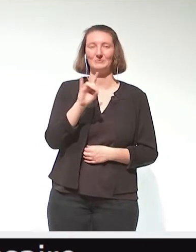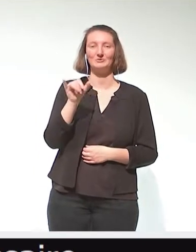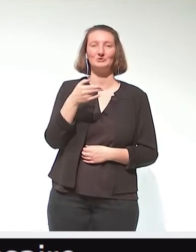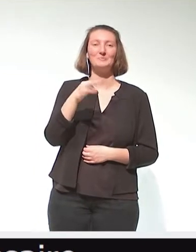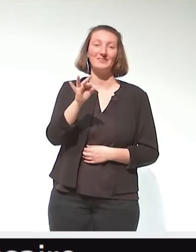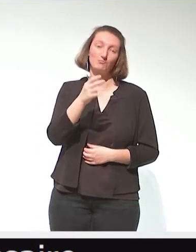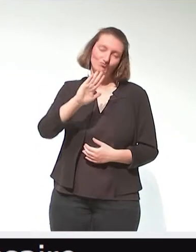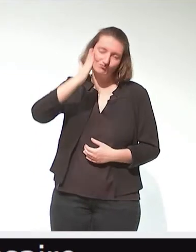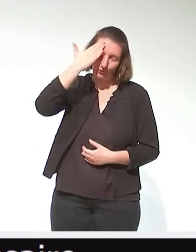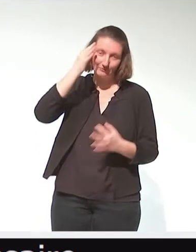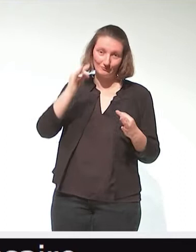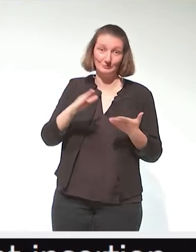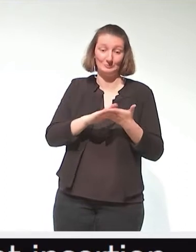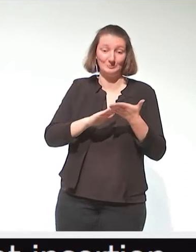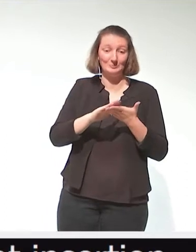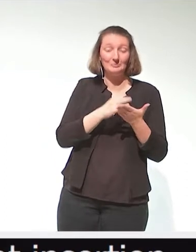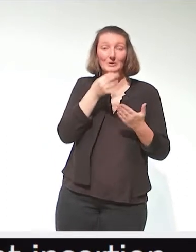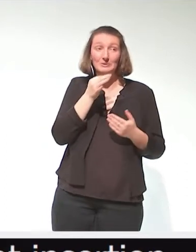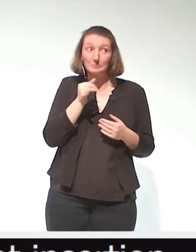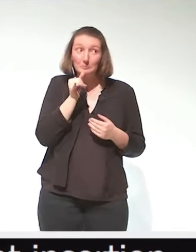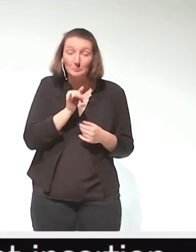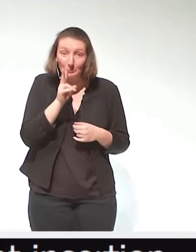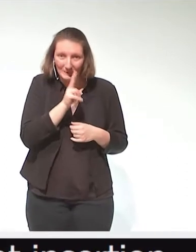So there was Nicola Schmidt.